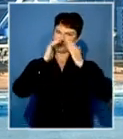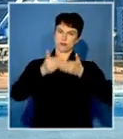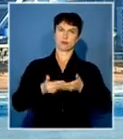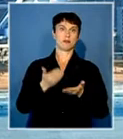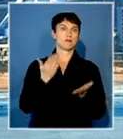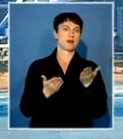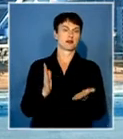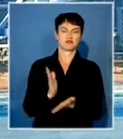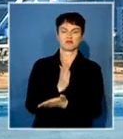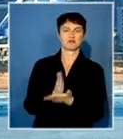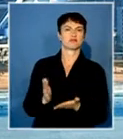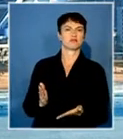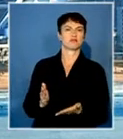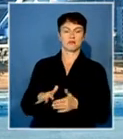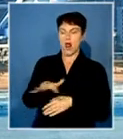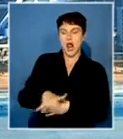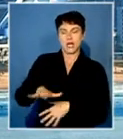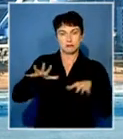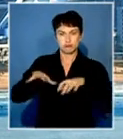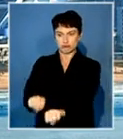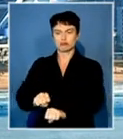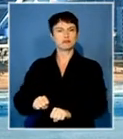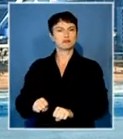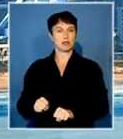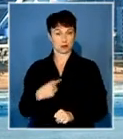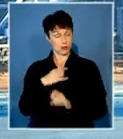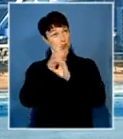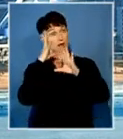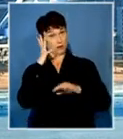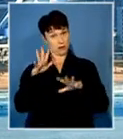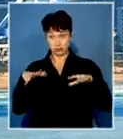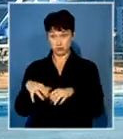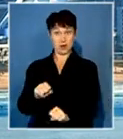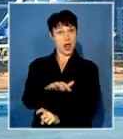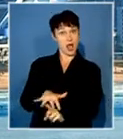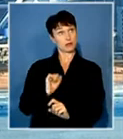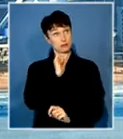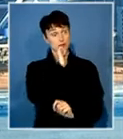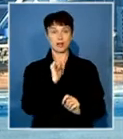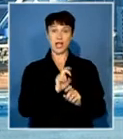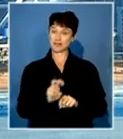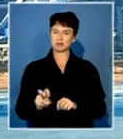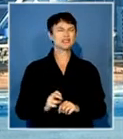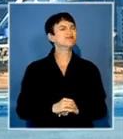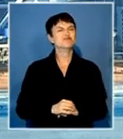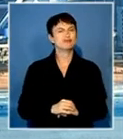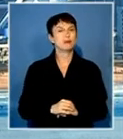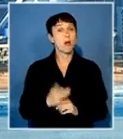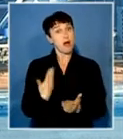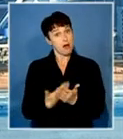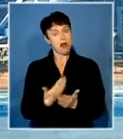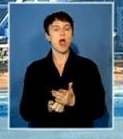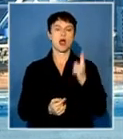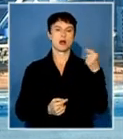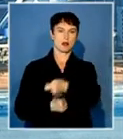in the event that there is any expropriation, which we're not envisaging, by the way, for many or most of those investments that are taking place.